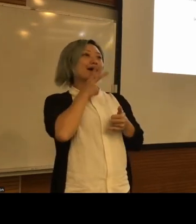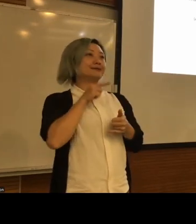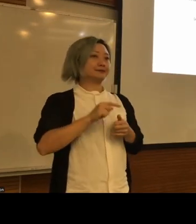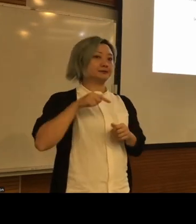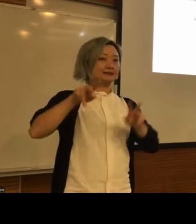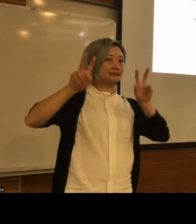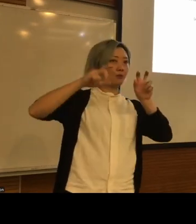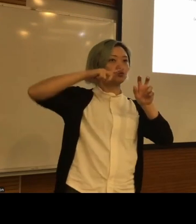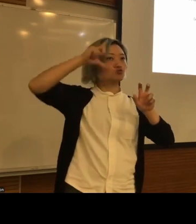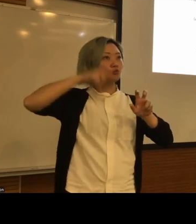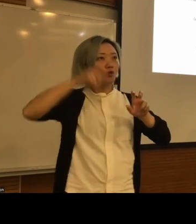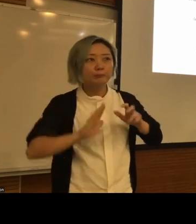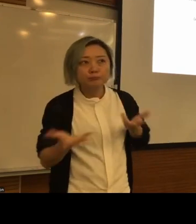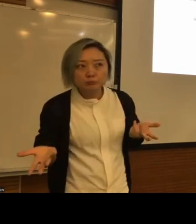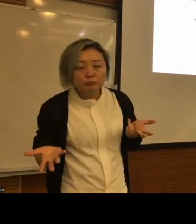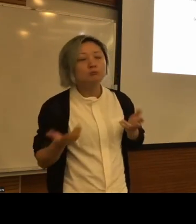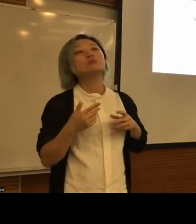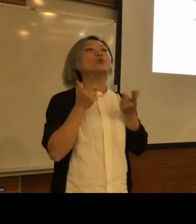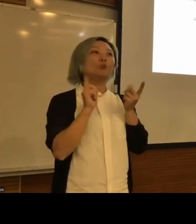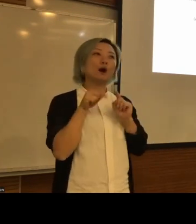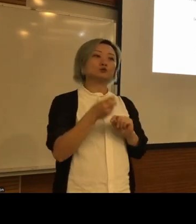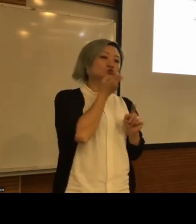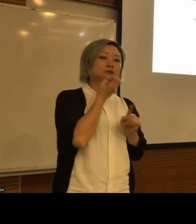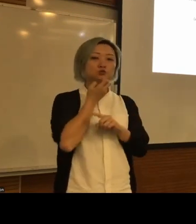the topic and with the language, with the two languages,